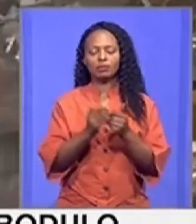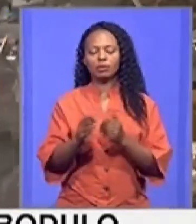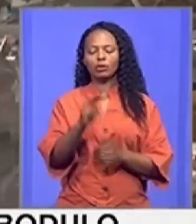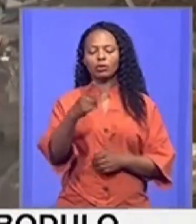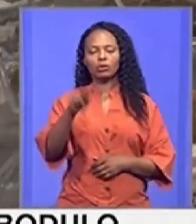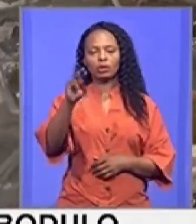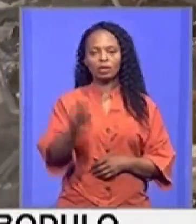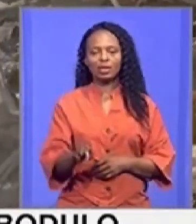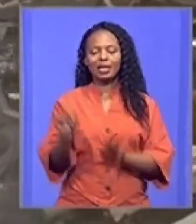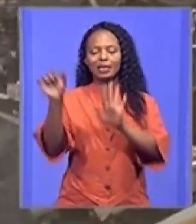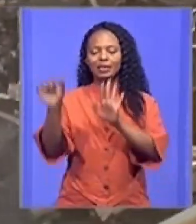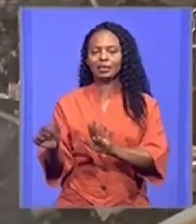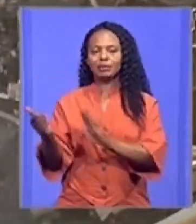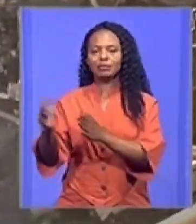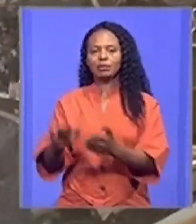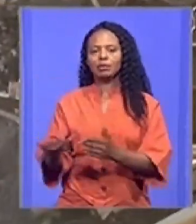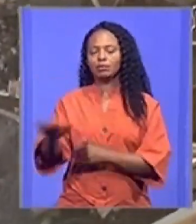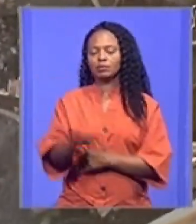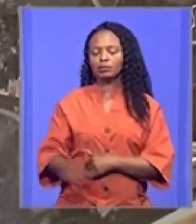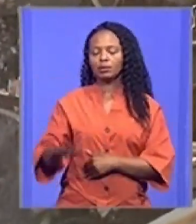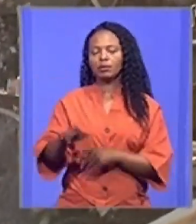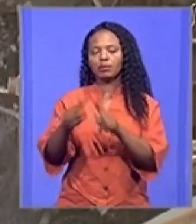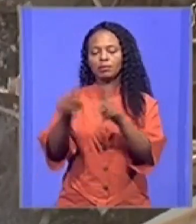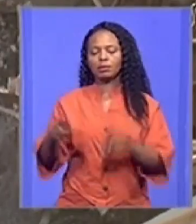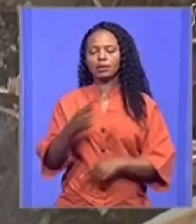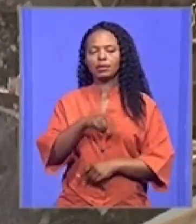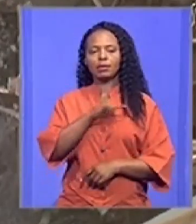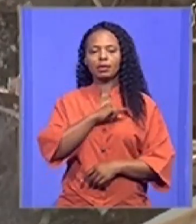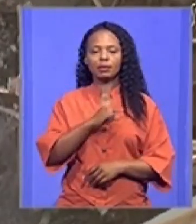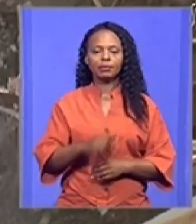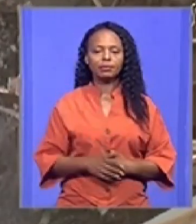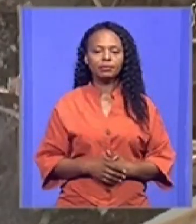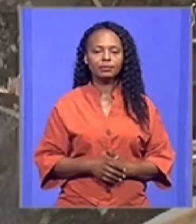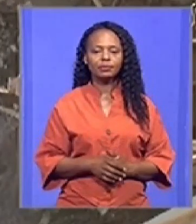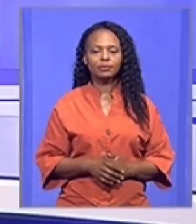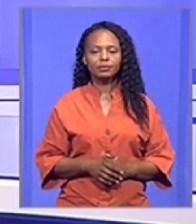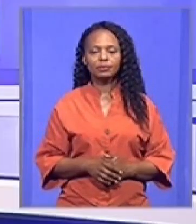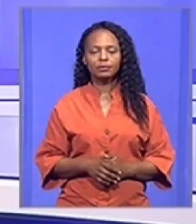ba tshiletseng ba hlokaetse Algua Park Qebega.